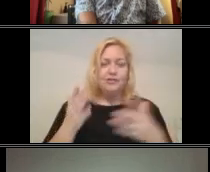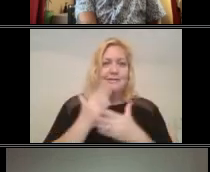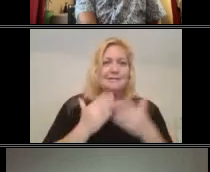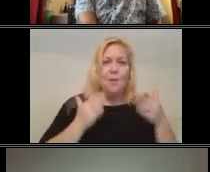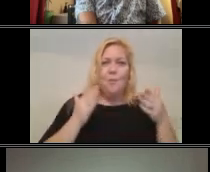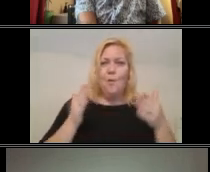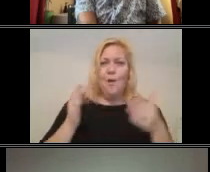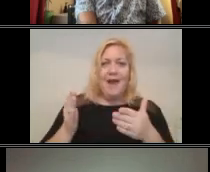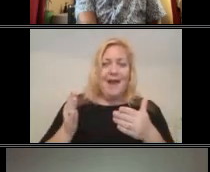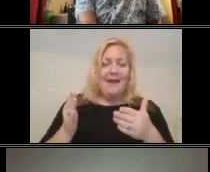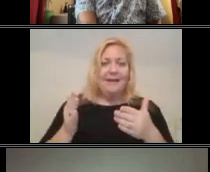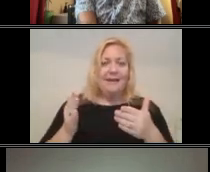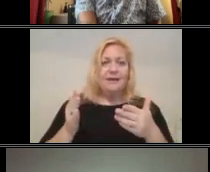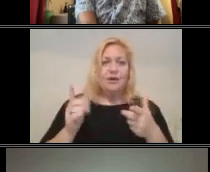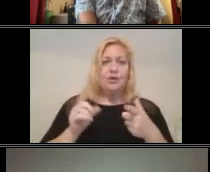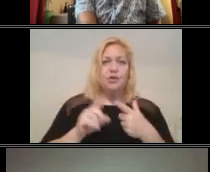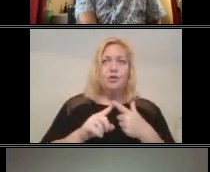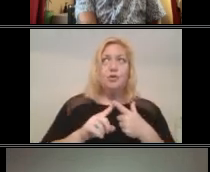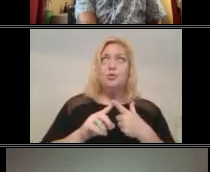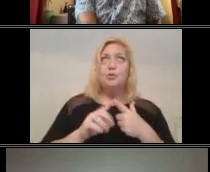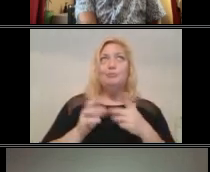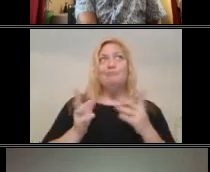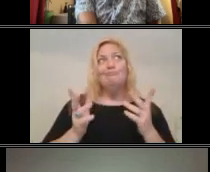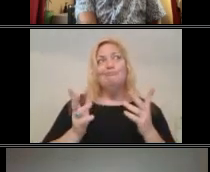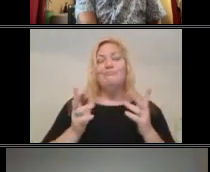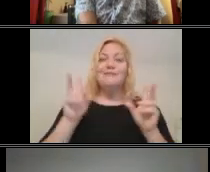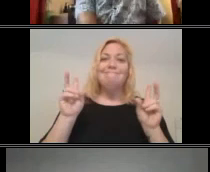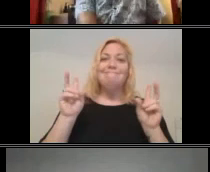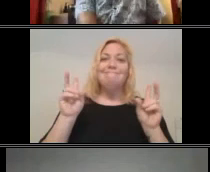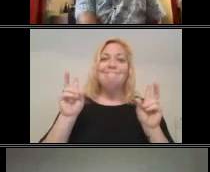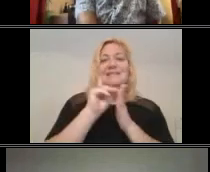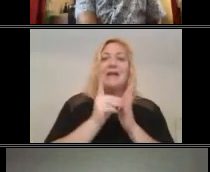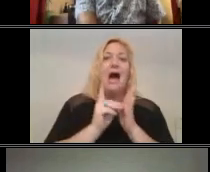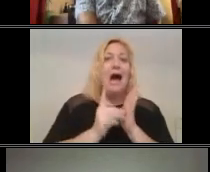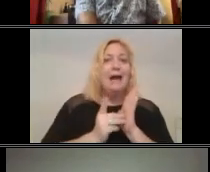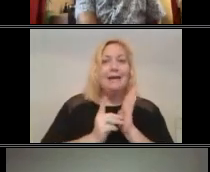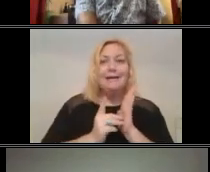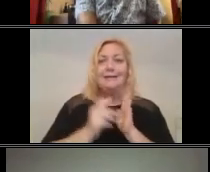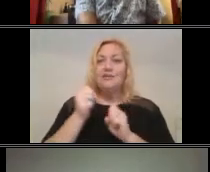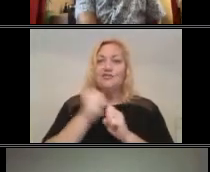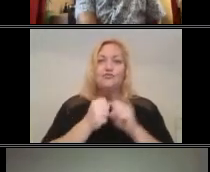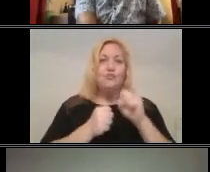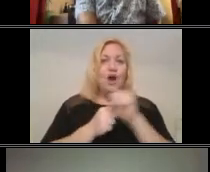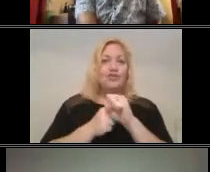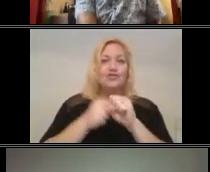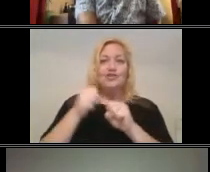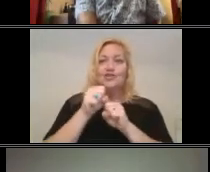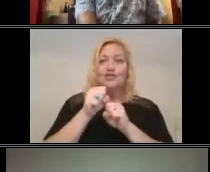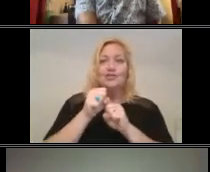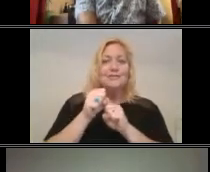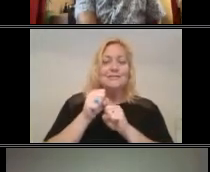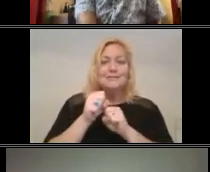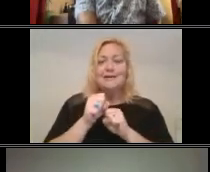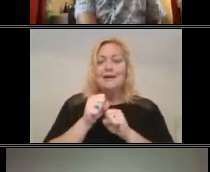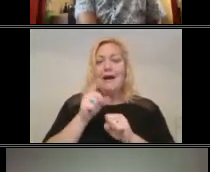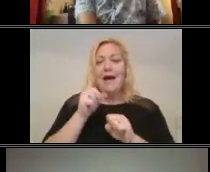to design these structures and processes, I think, that